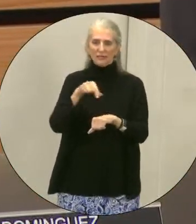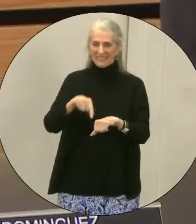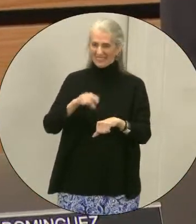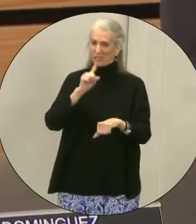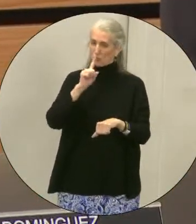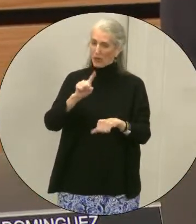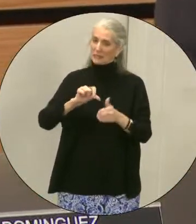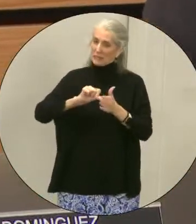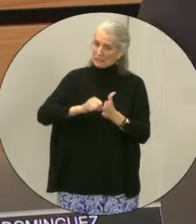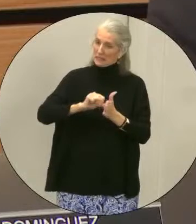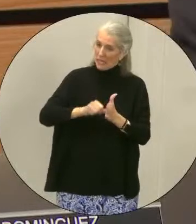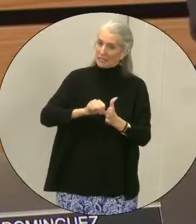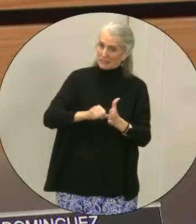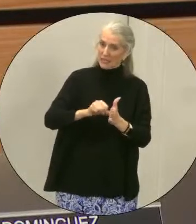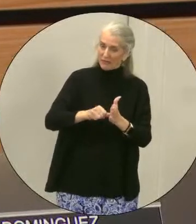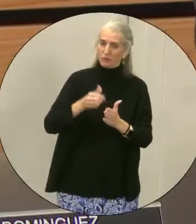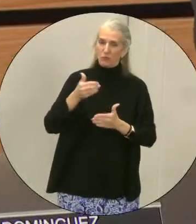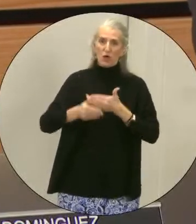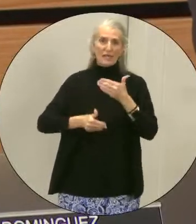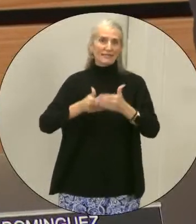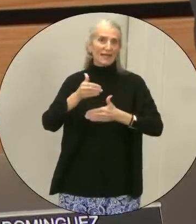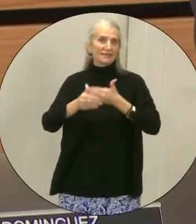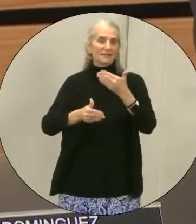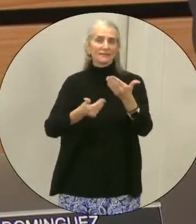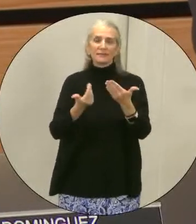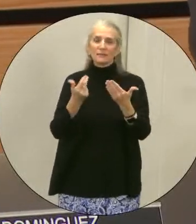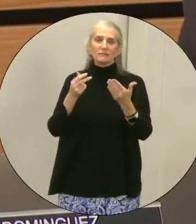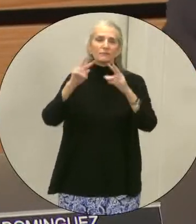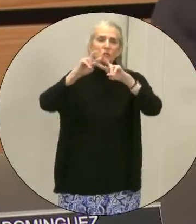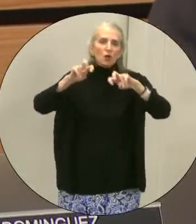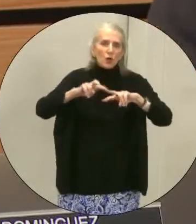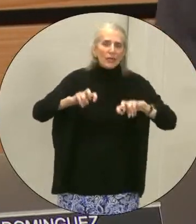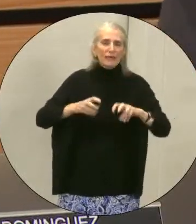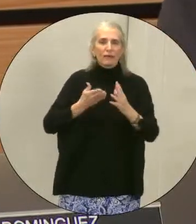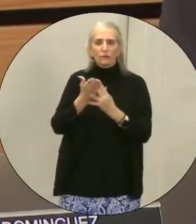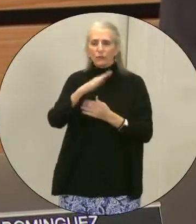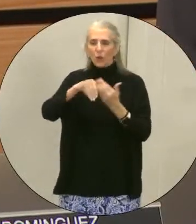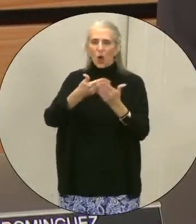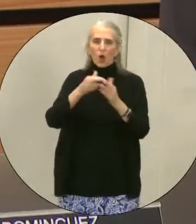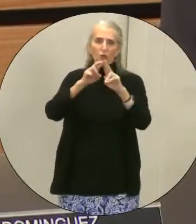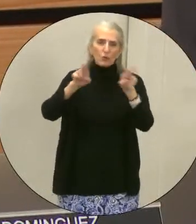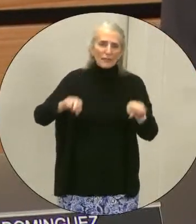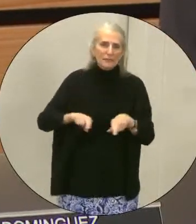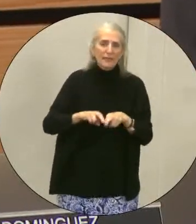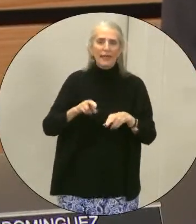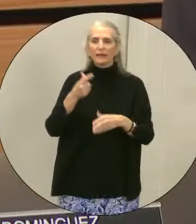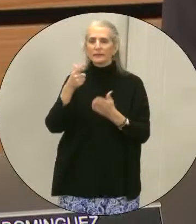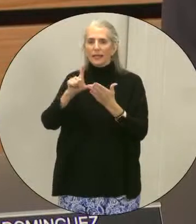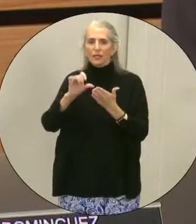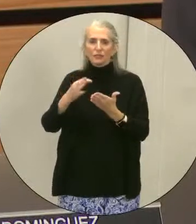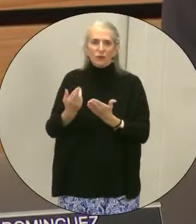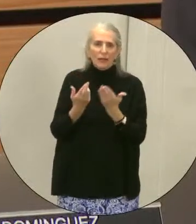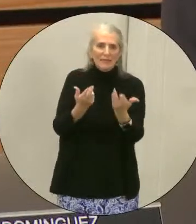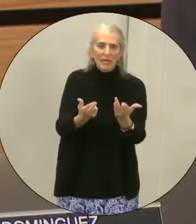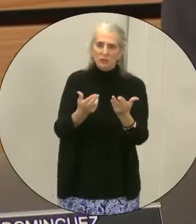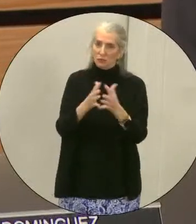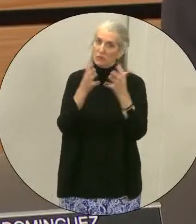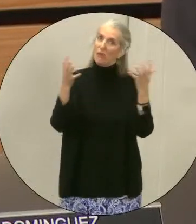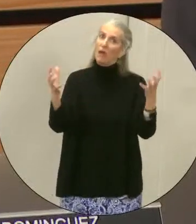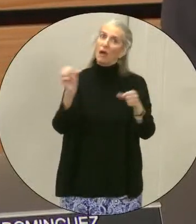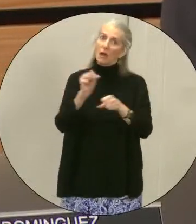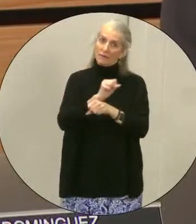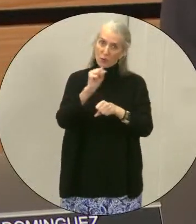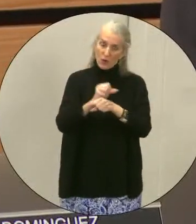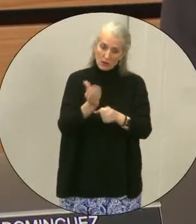intensive process, and looking through all the resumes, letters of recommendation, there's a lot of work that went into